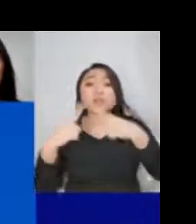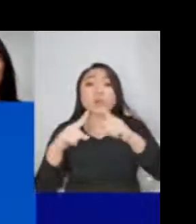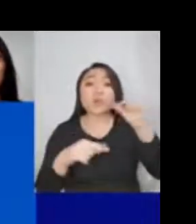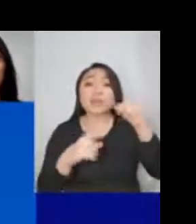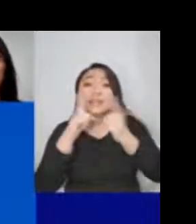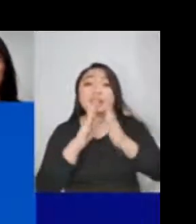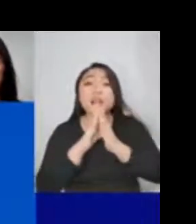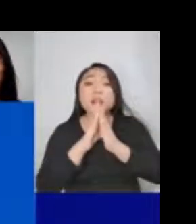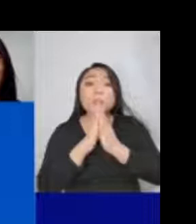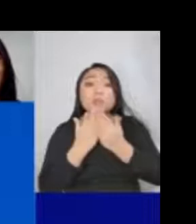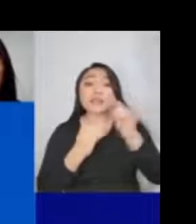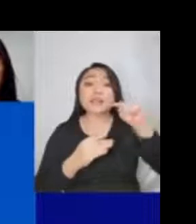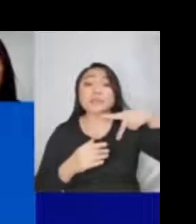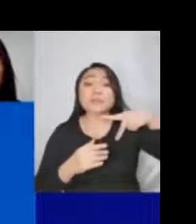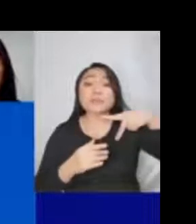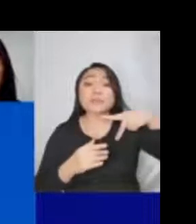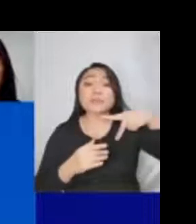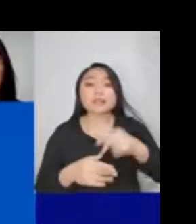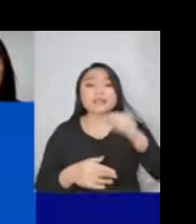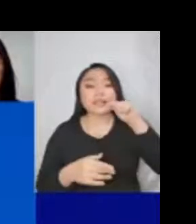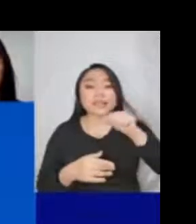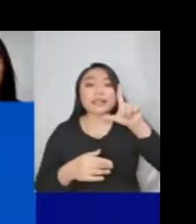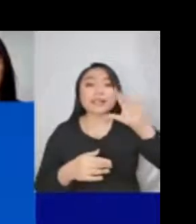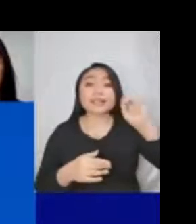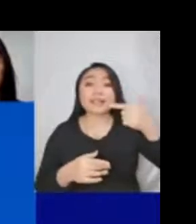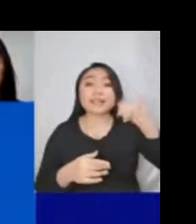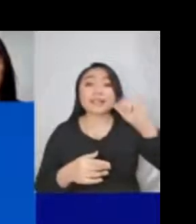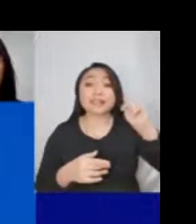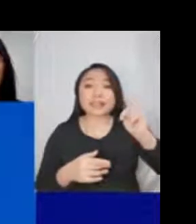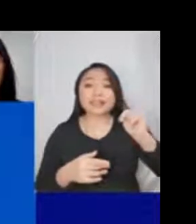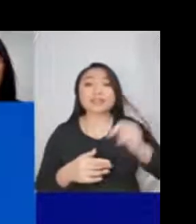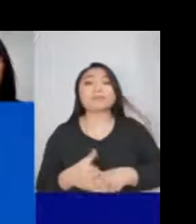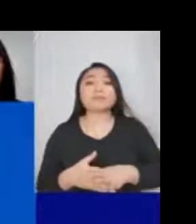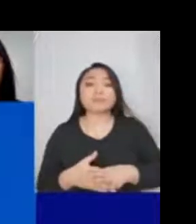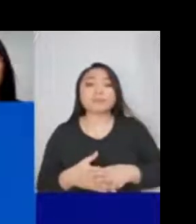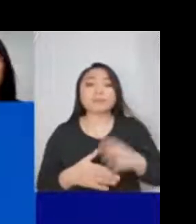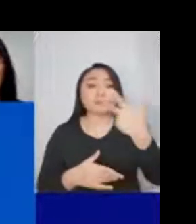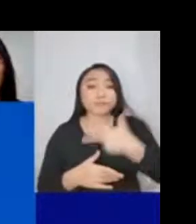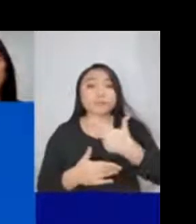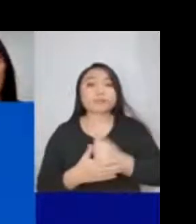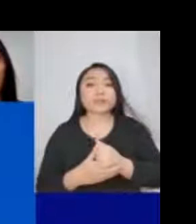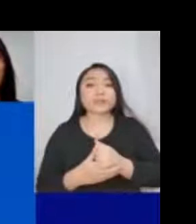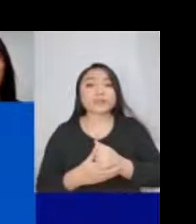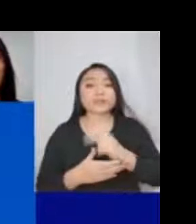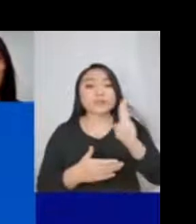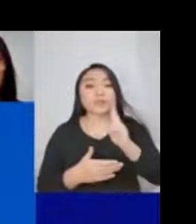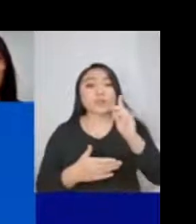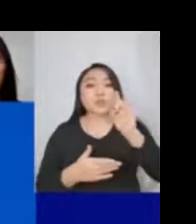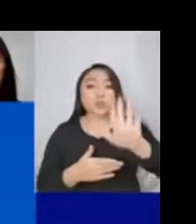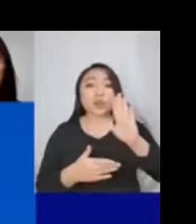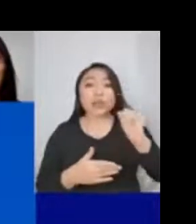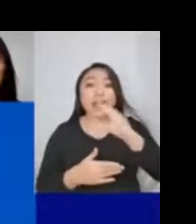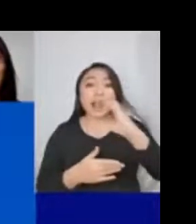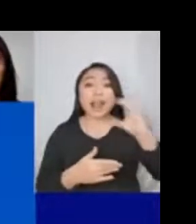First, go to starbooks.ph. Second, click log in here to explore Starbooks online.